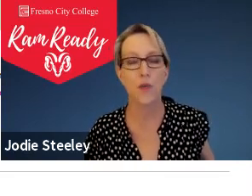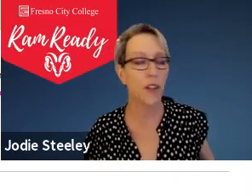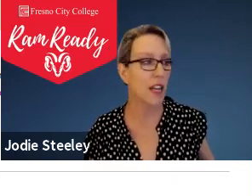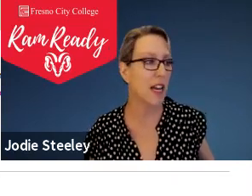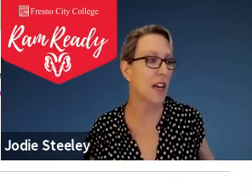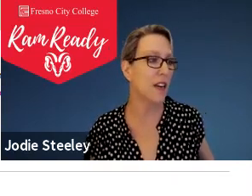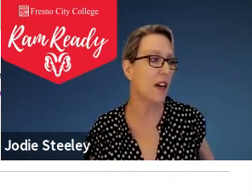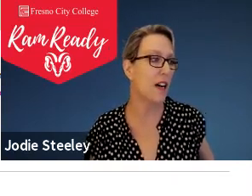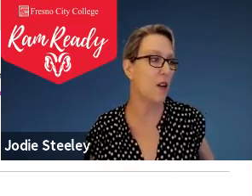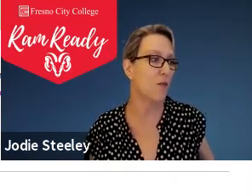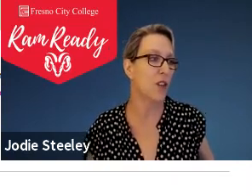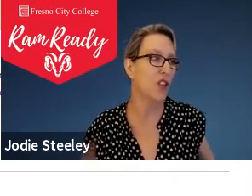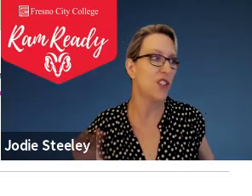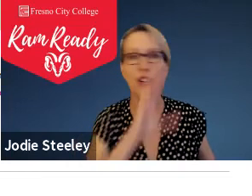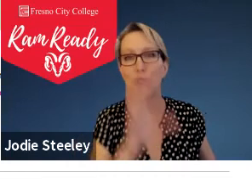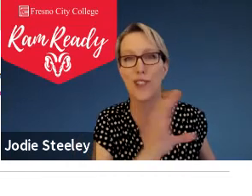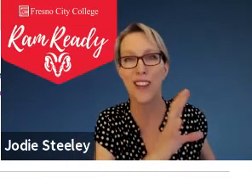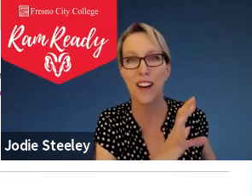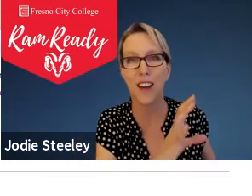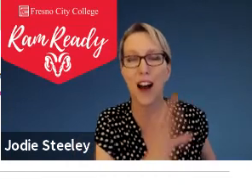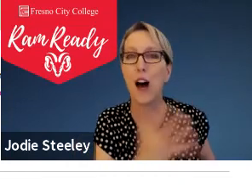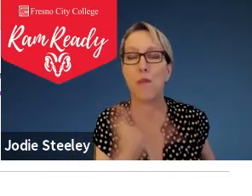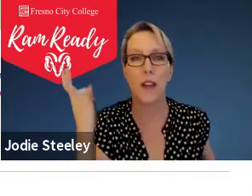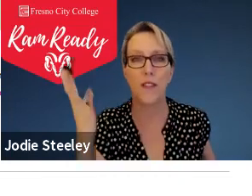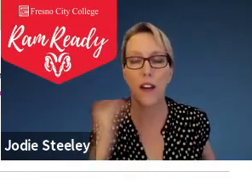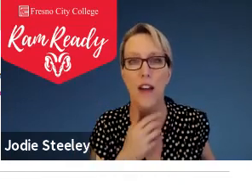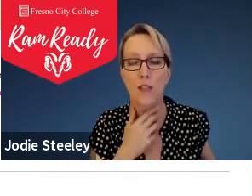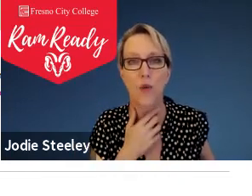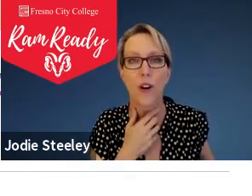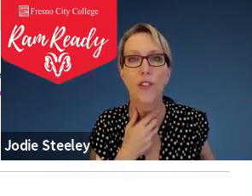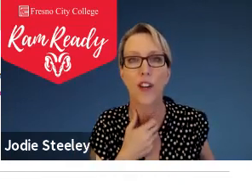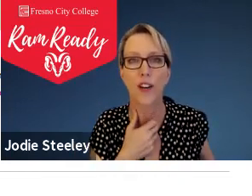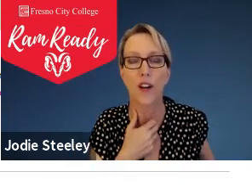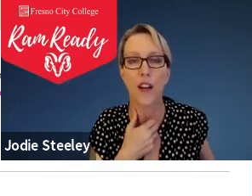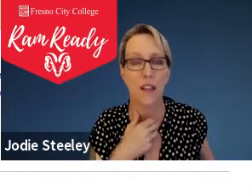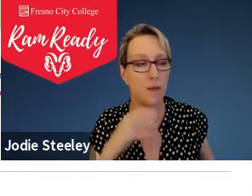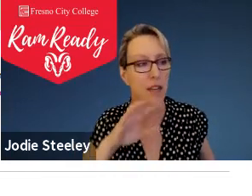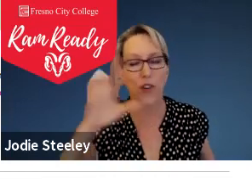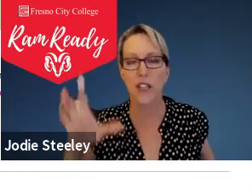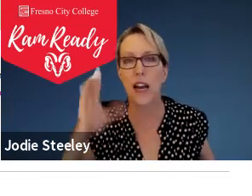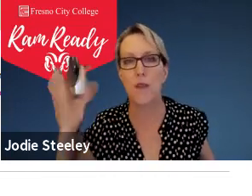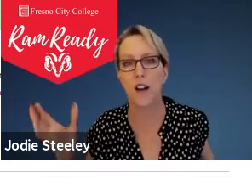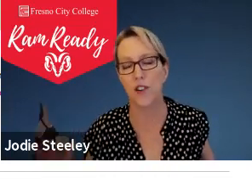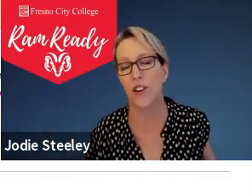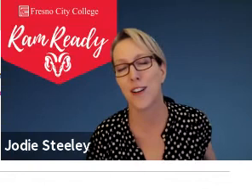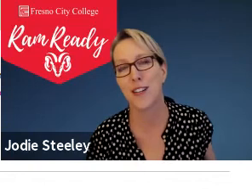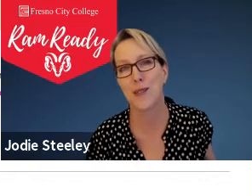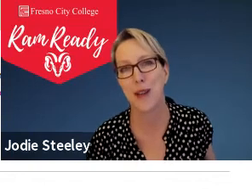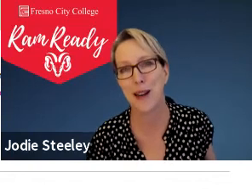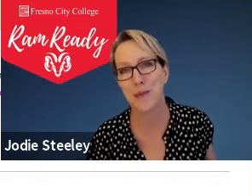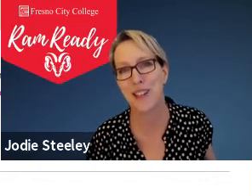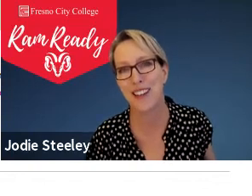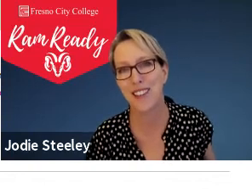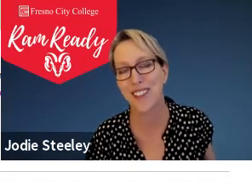And you really can just use the hub if that's what works for you, and spend your time on your